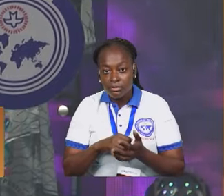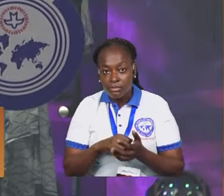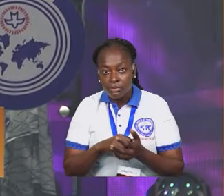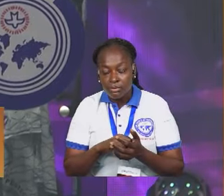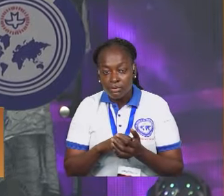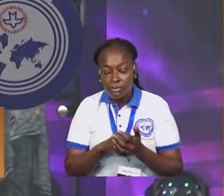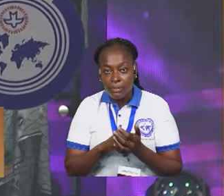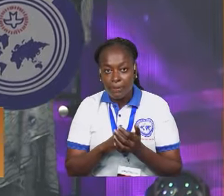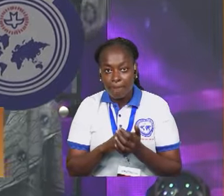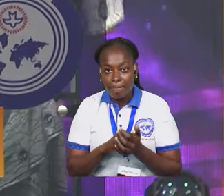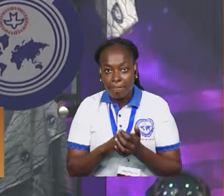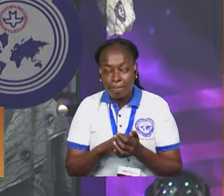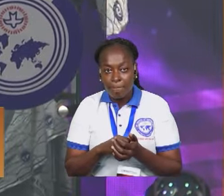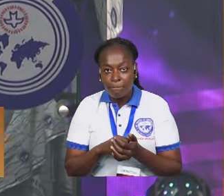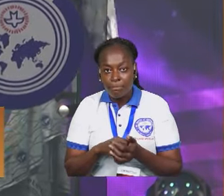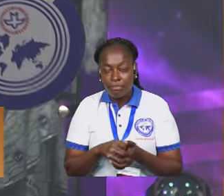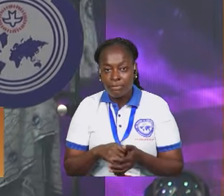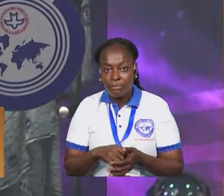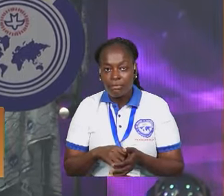reconciliation.